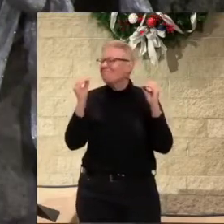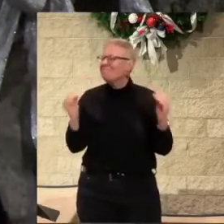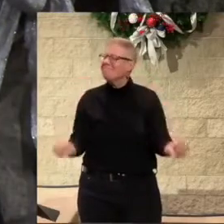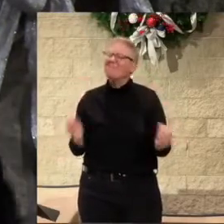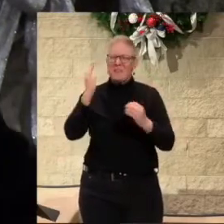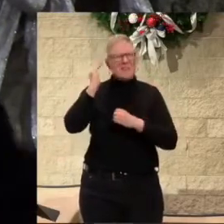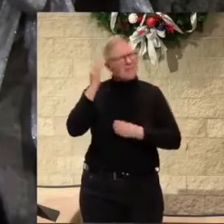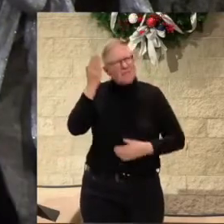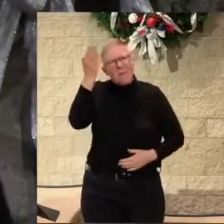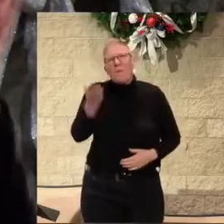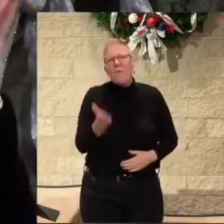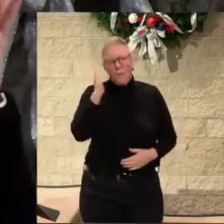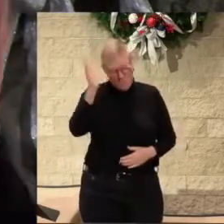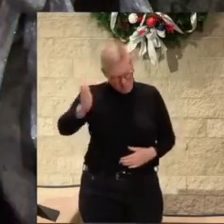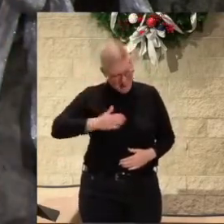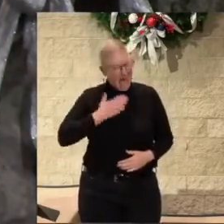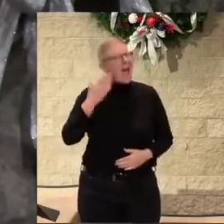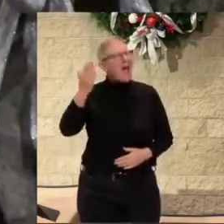be happy